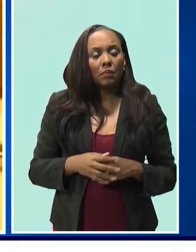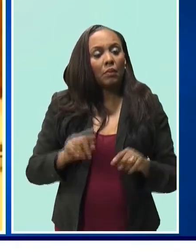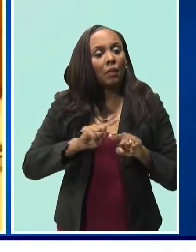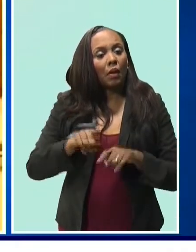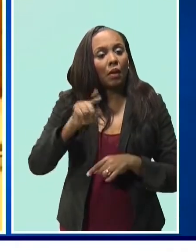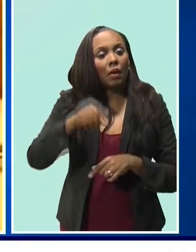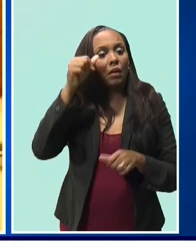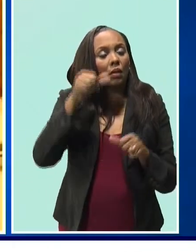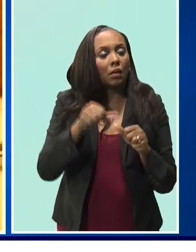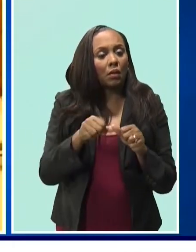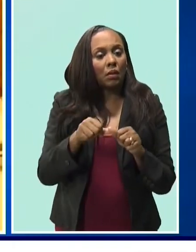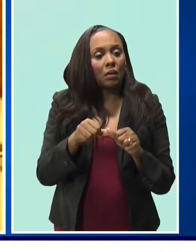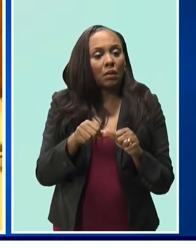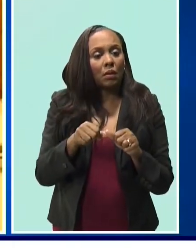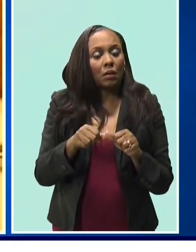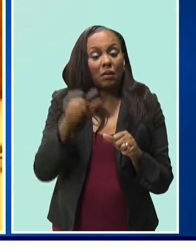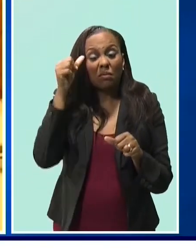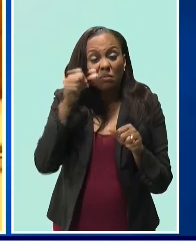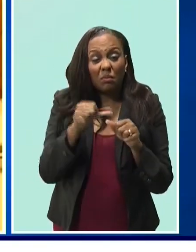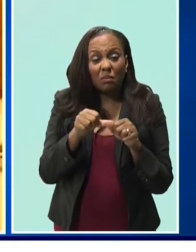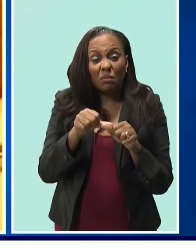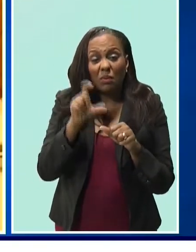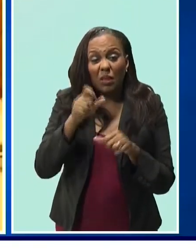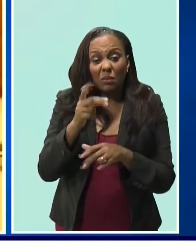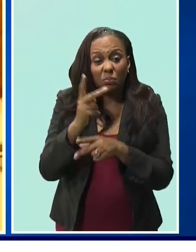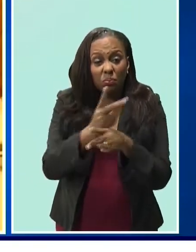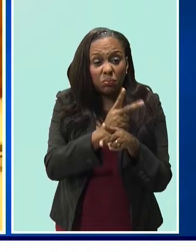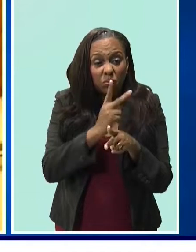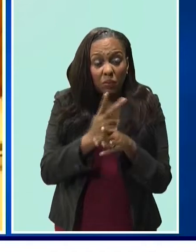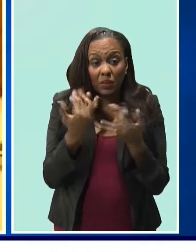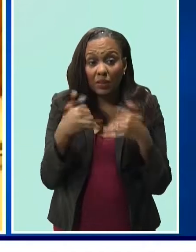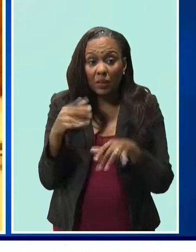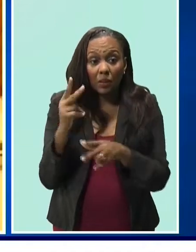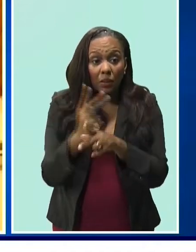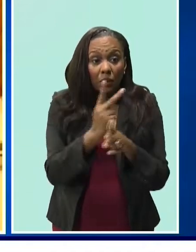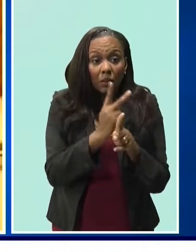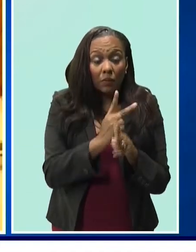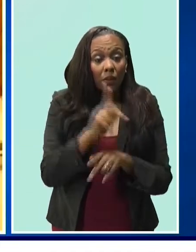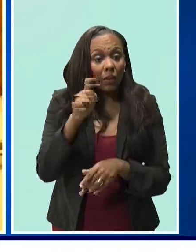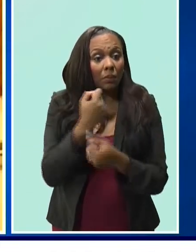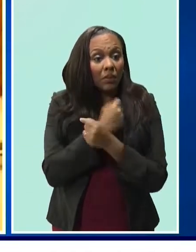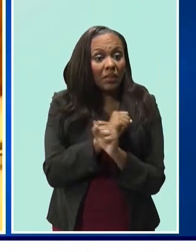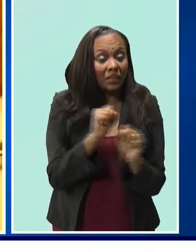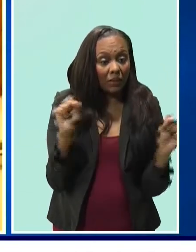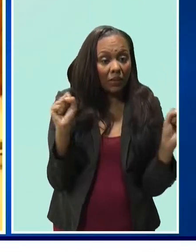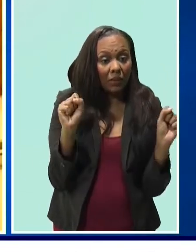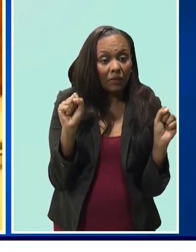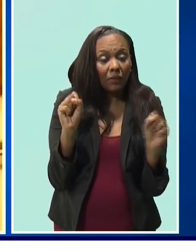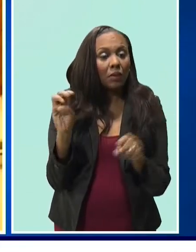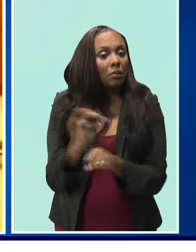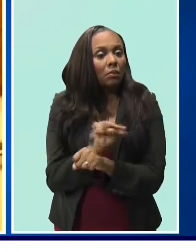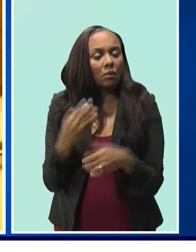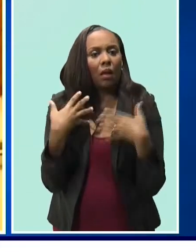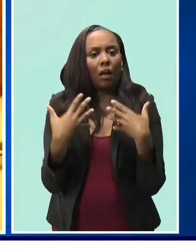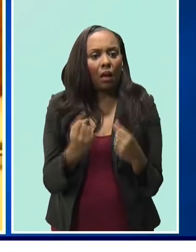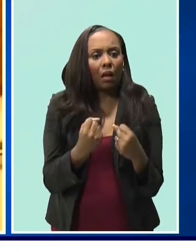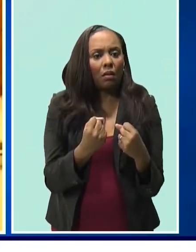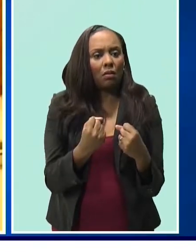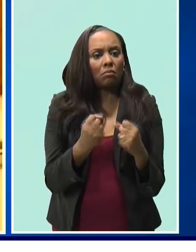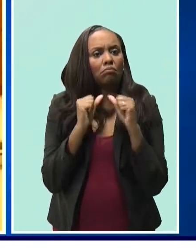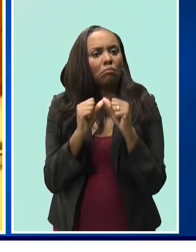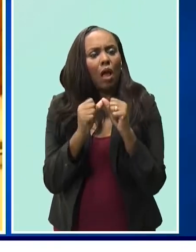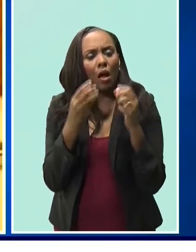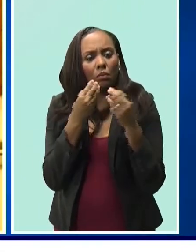need to keep our guards up. The Ministry of Health will continue to let the population